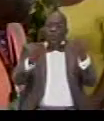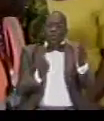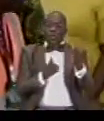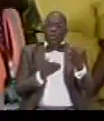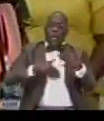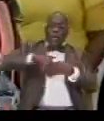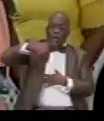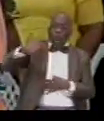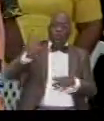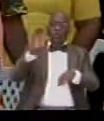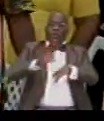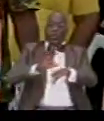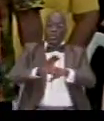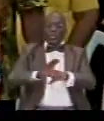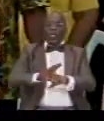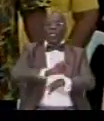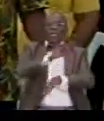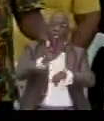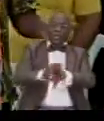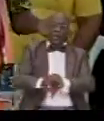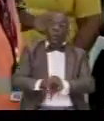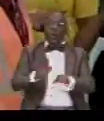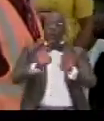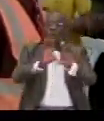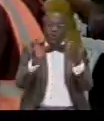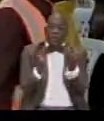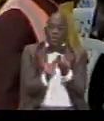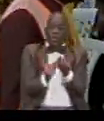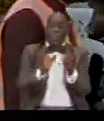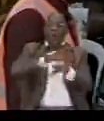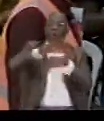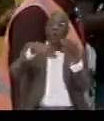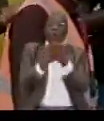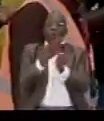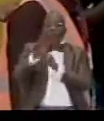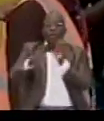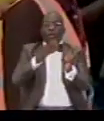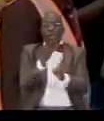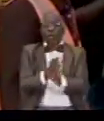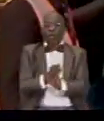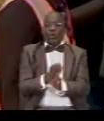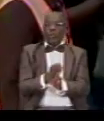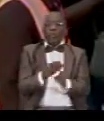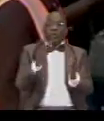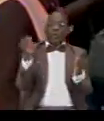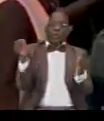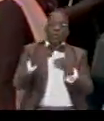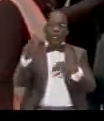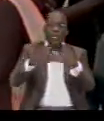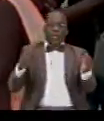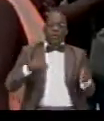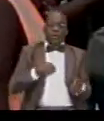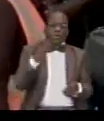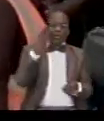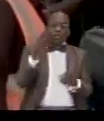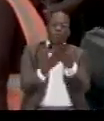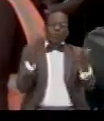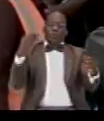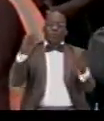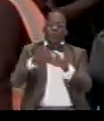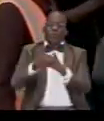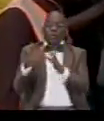corners, nations, cities, communities all over the world, more than we have seen it before. In the name of